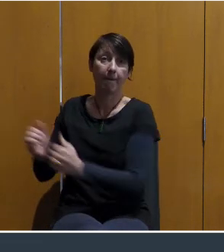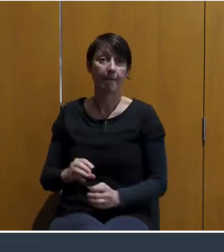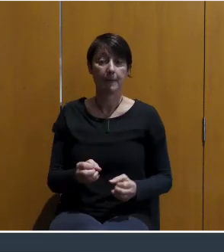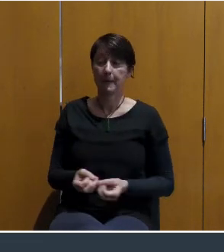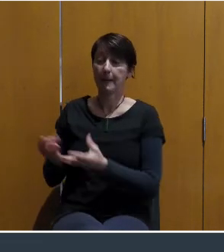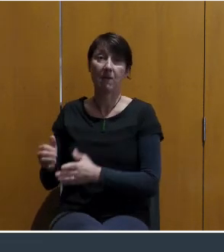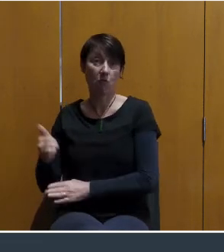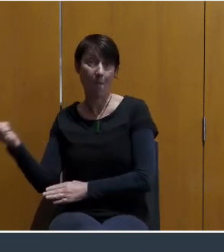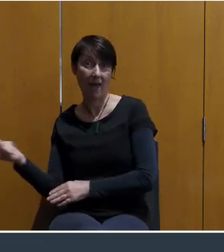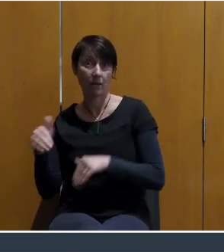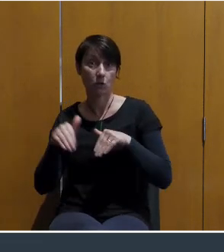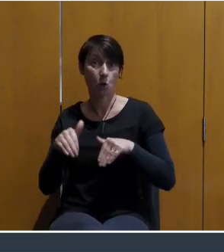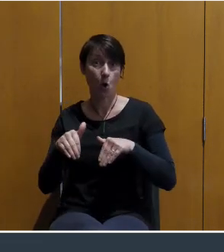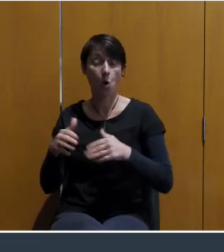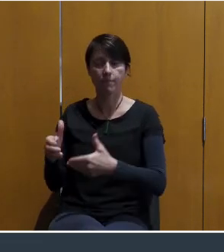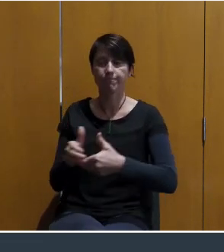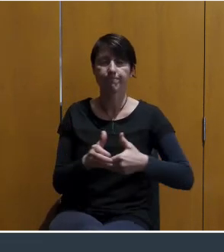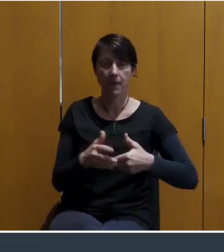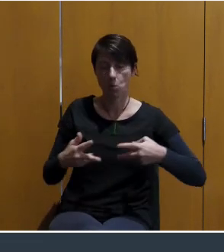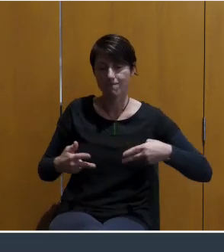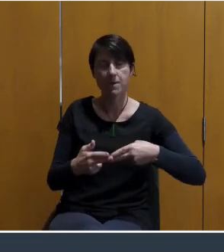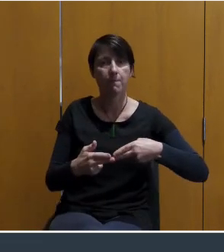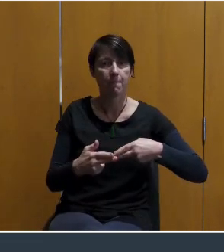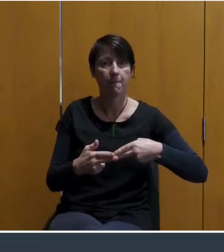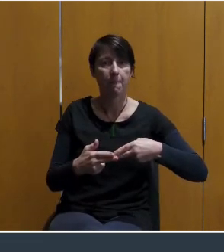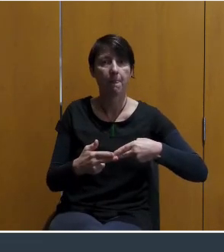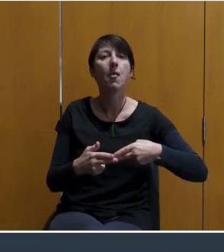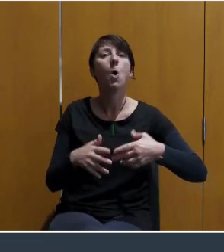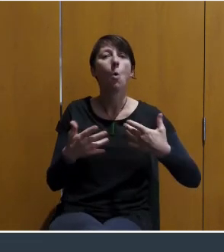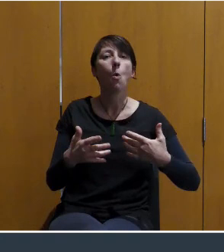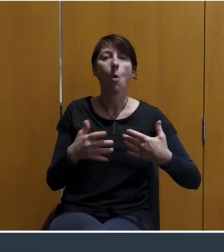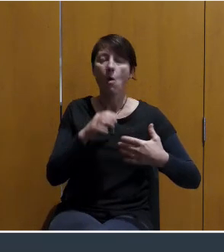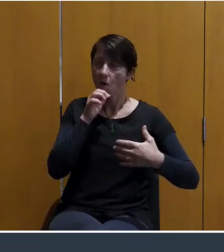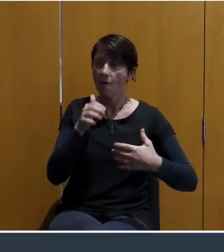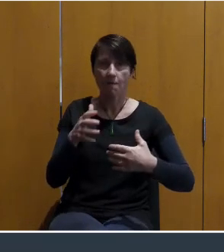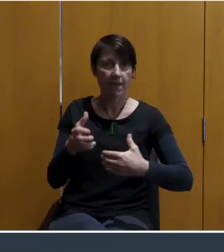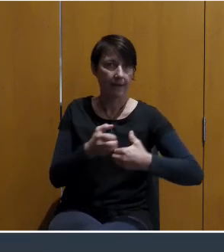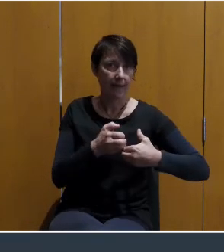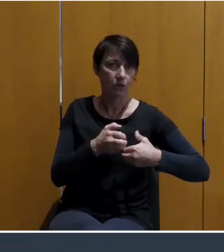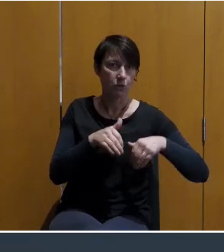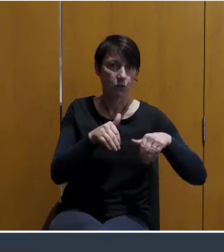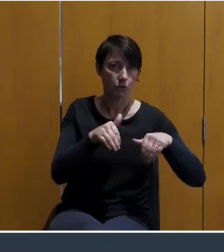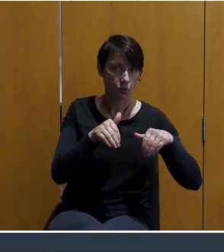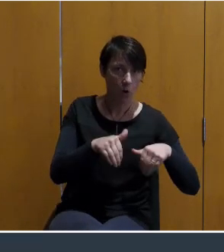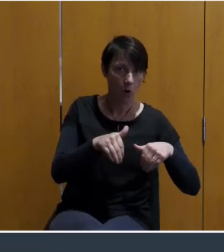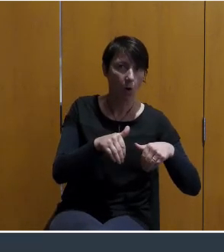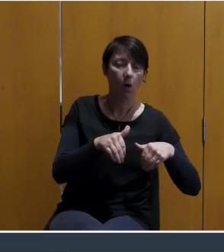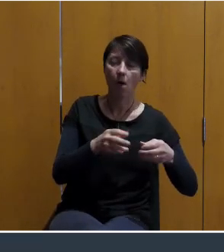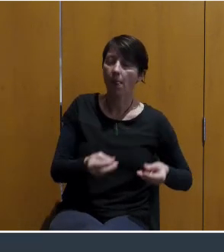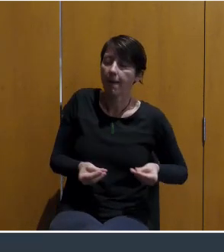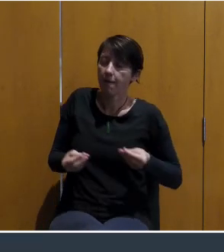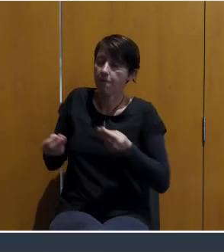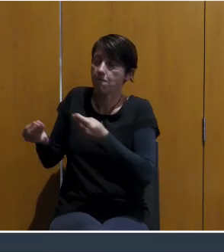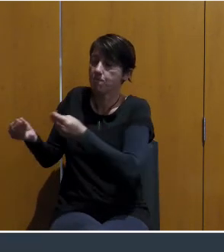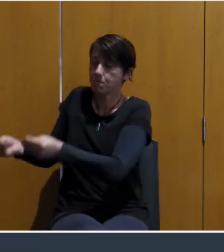usually the usual setting is that they have 1 month to comply. And that's a legislative timeframe. And the other one was permits